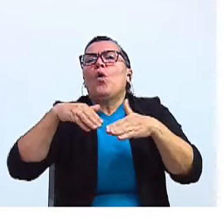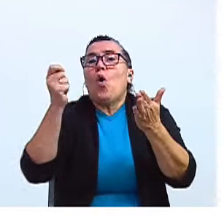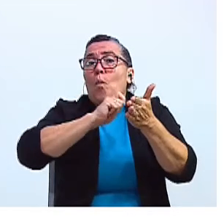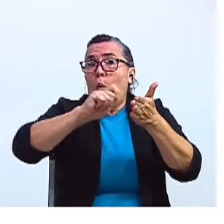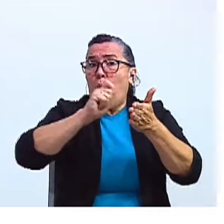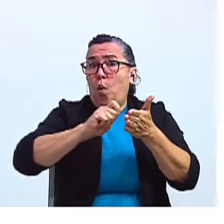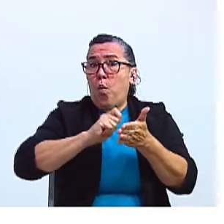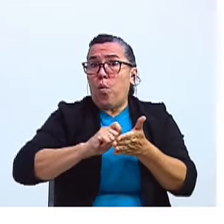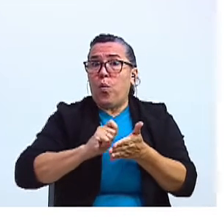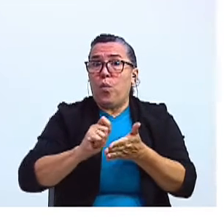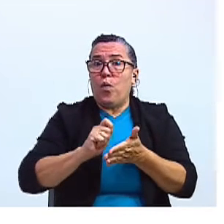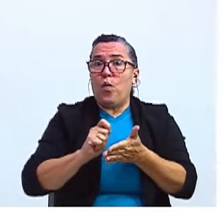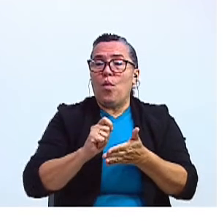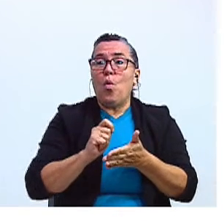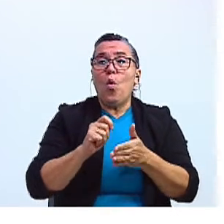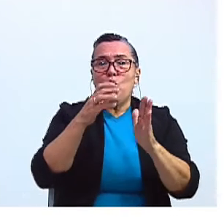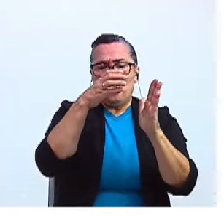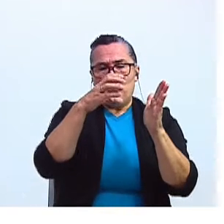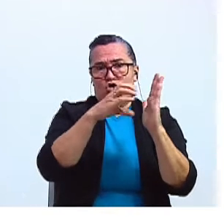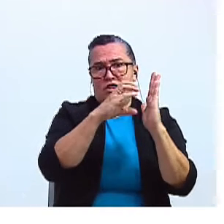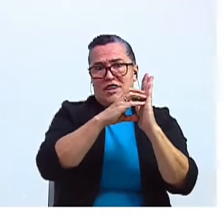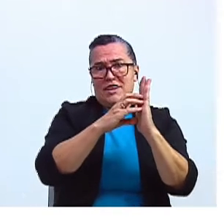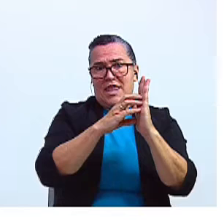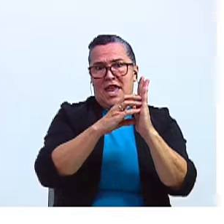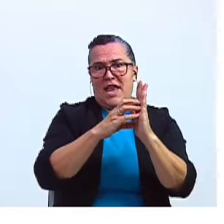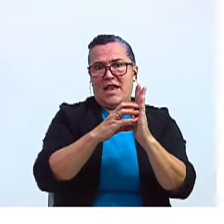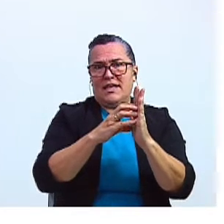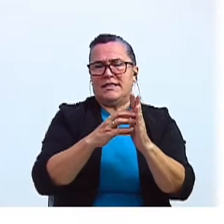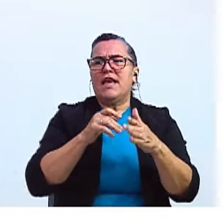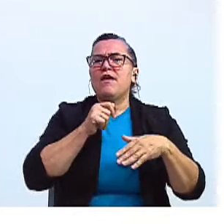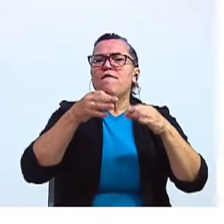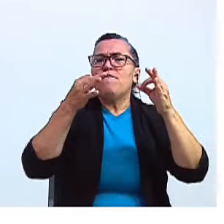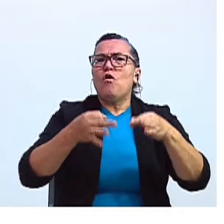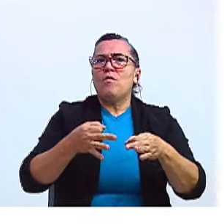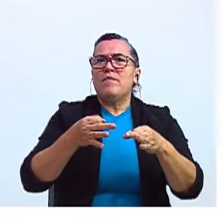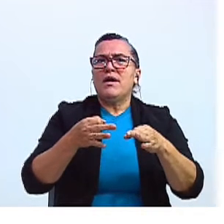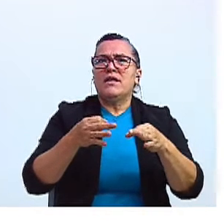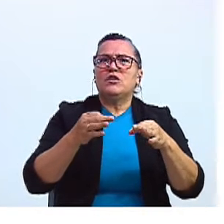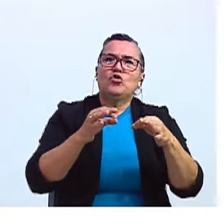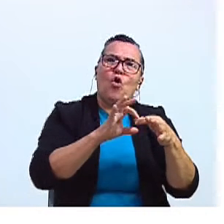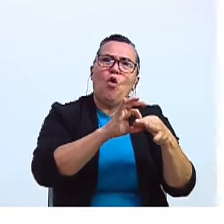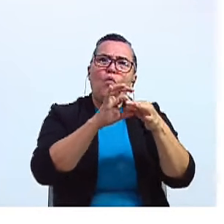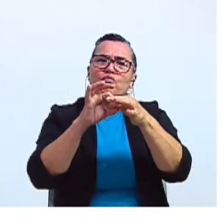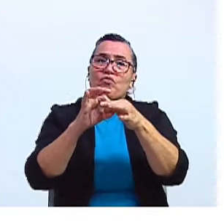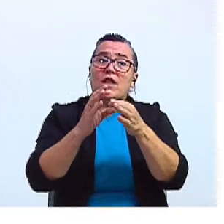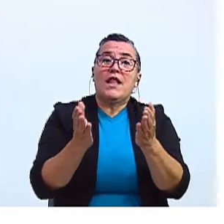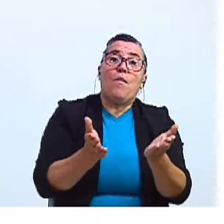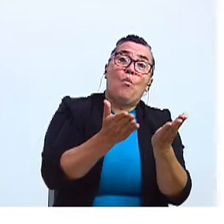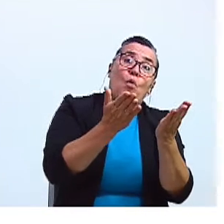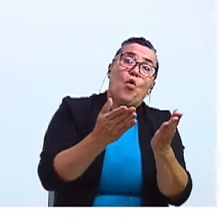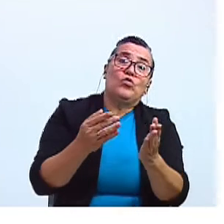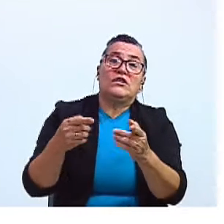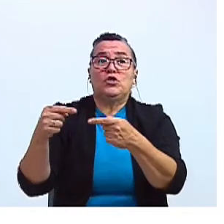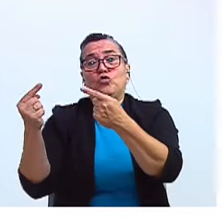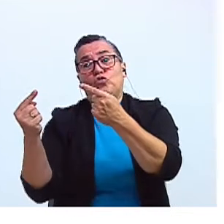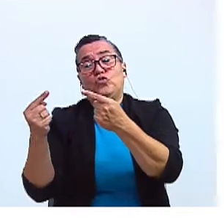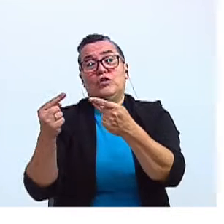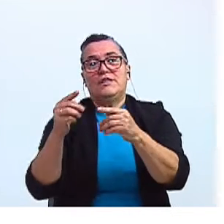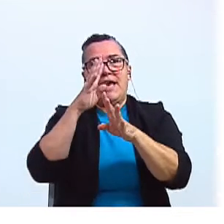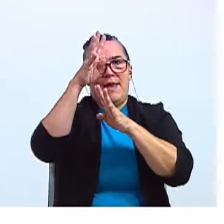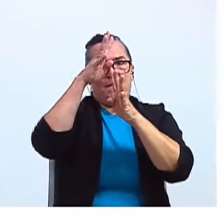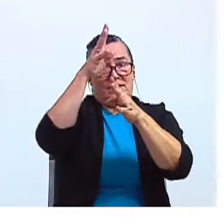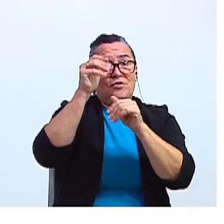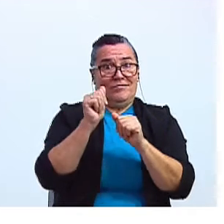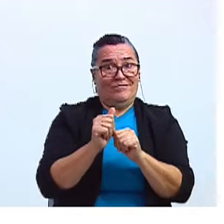write an informal text message about the pros and cons of an invention. Excellent. I know